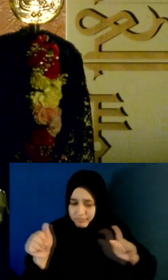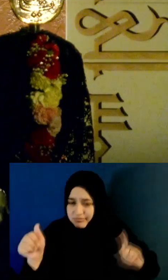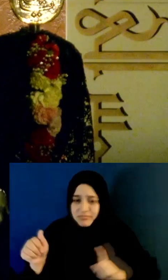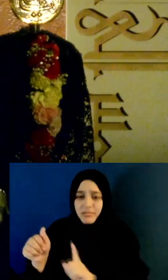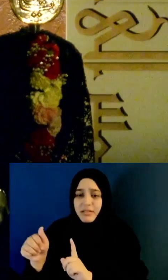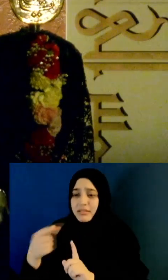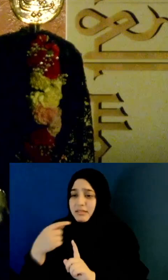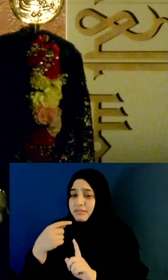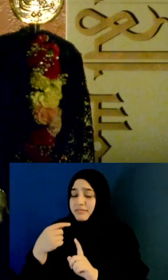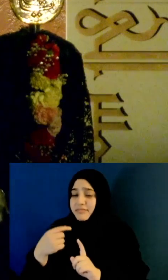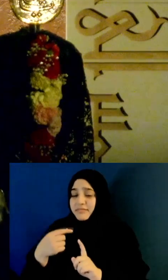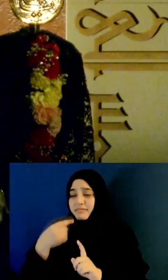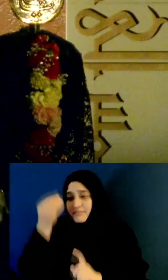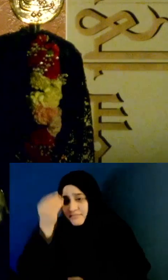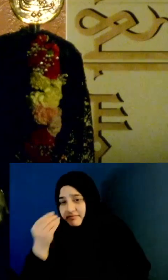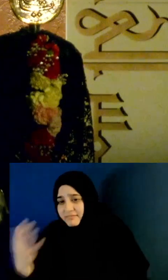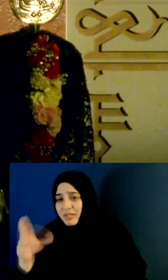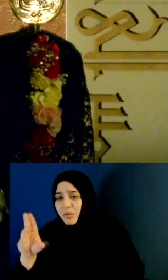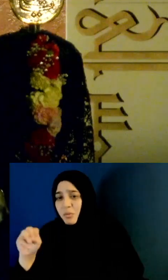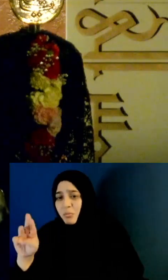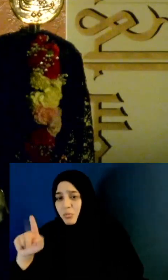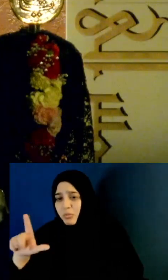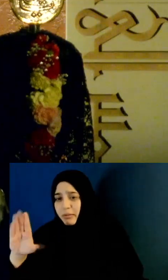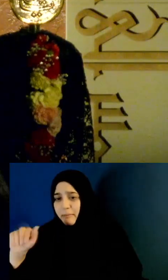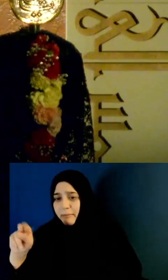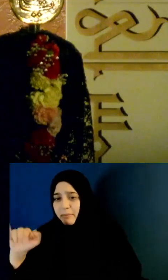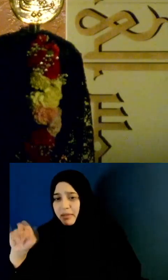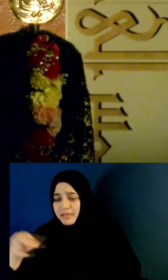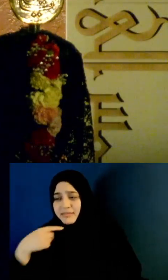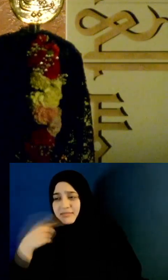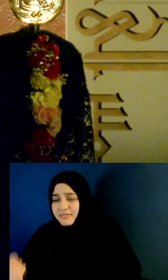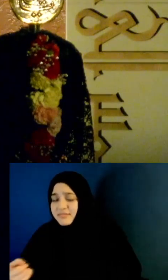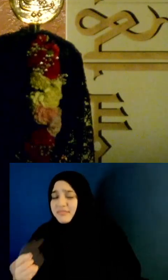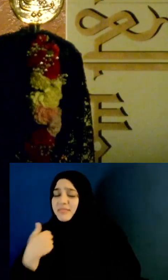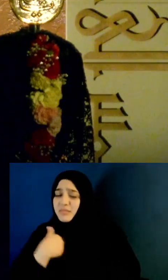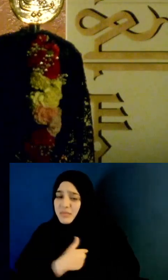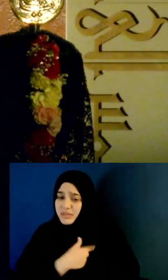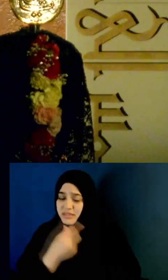saw him strike the right arm of Abbas.